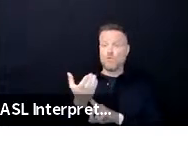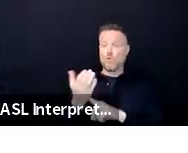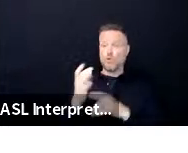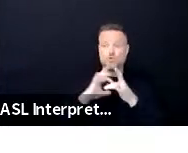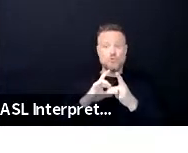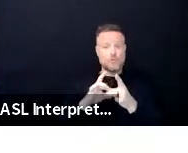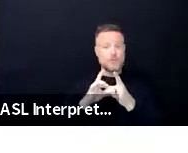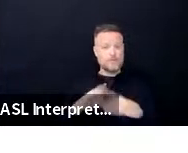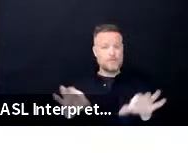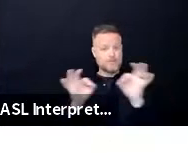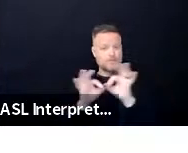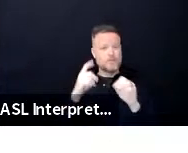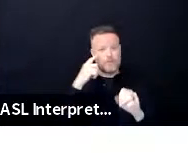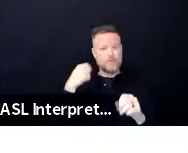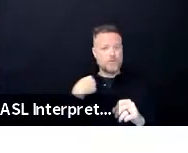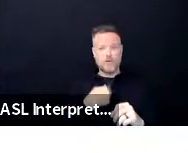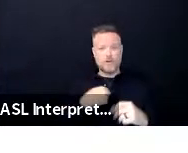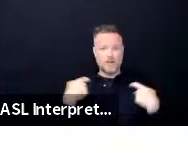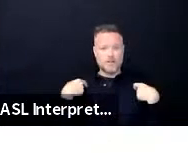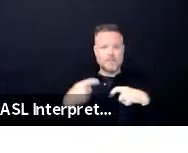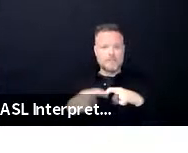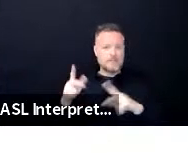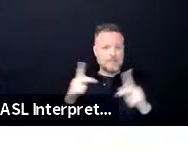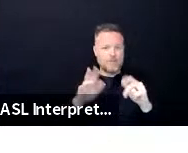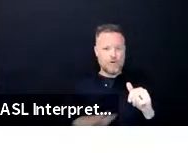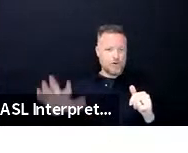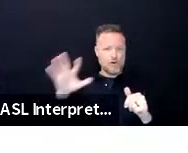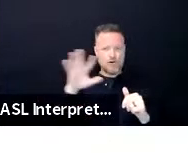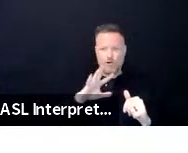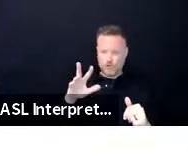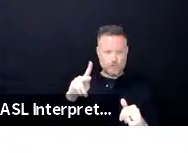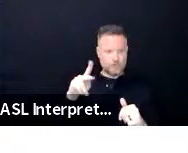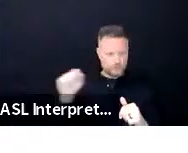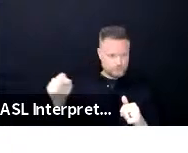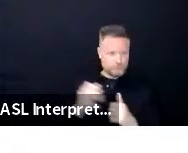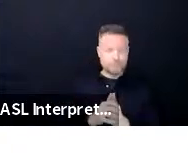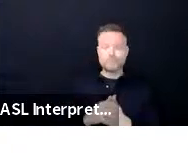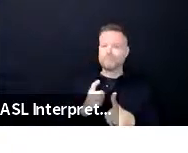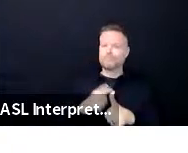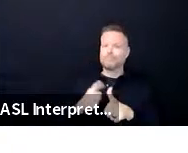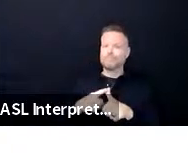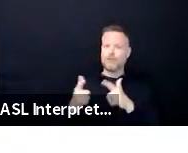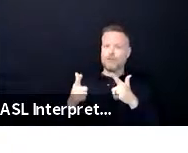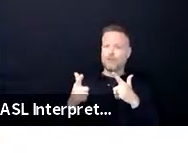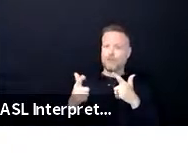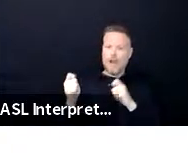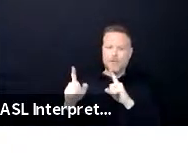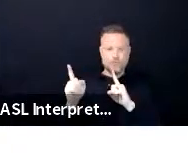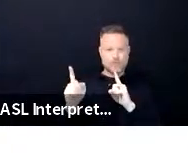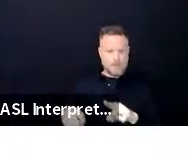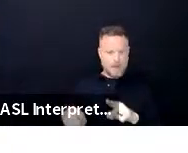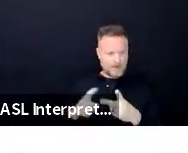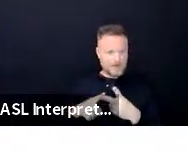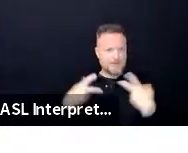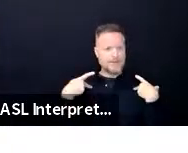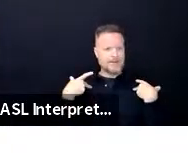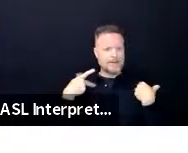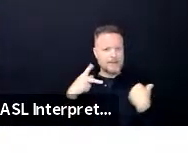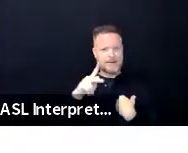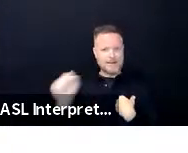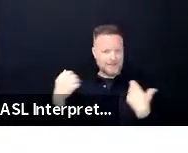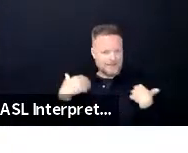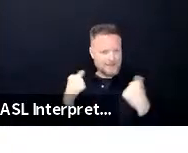materials with Latino stakeholders across Kansas. Again, rapid response with the Kansas Health Foundation and other partners. We delivered